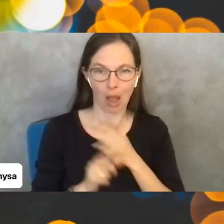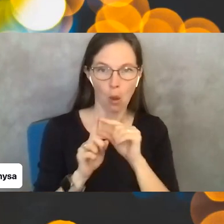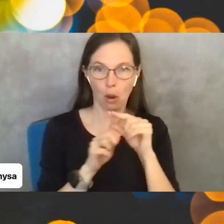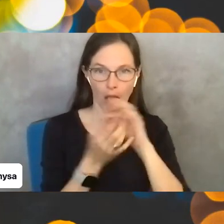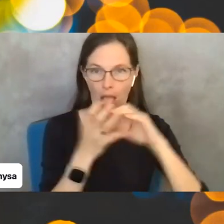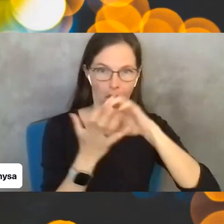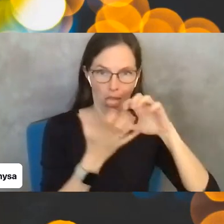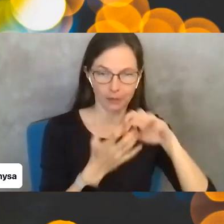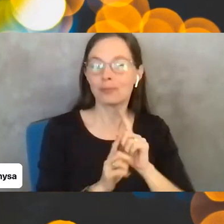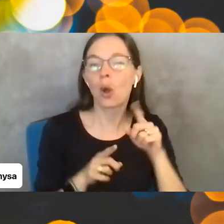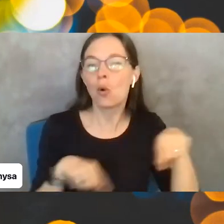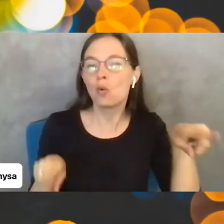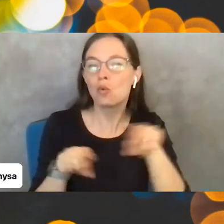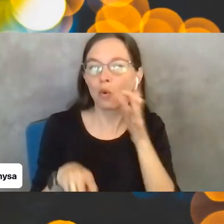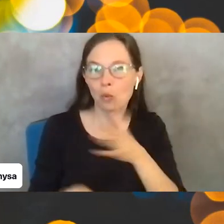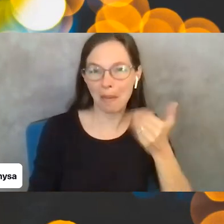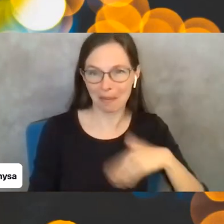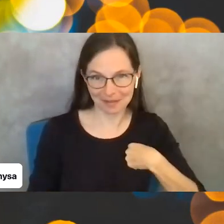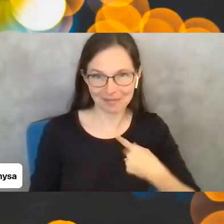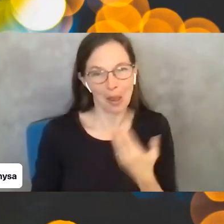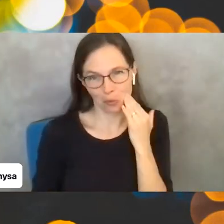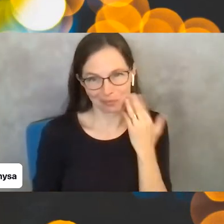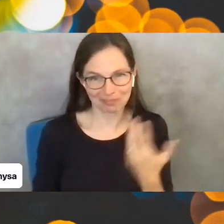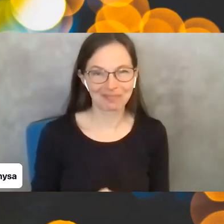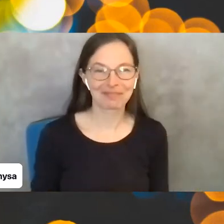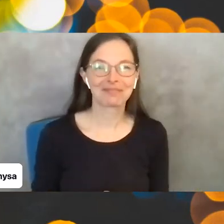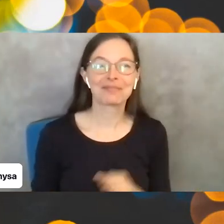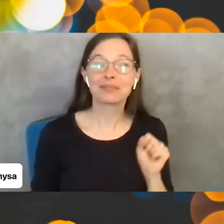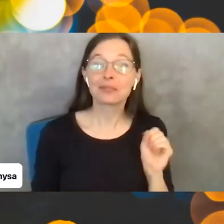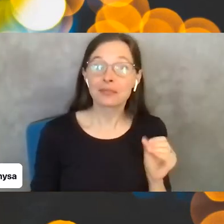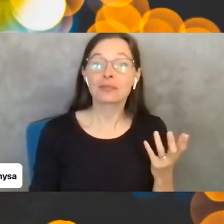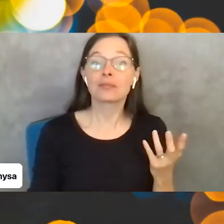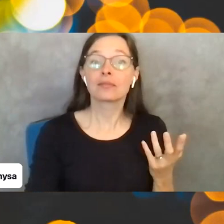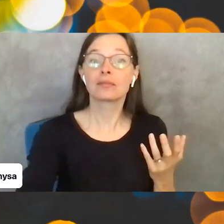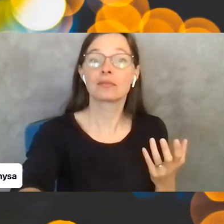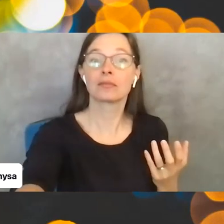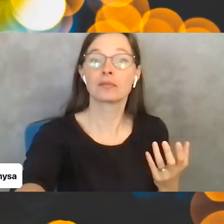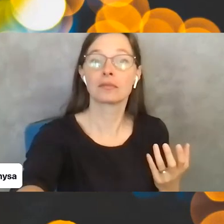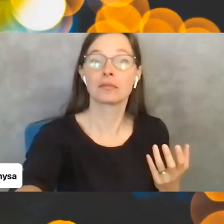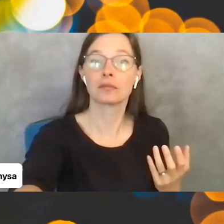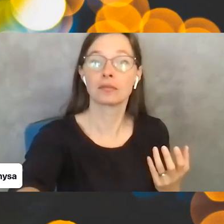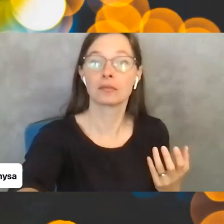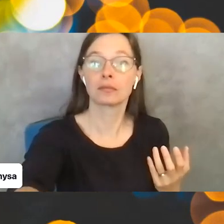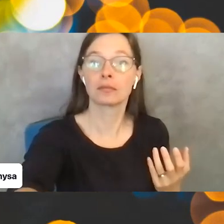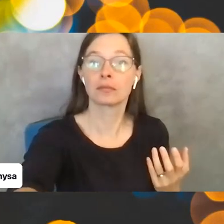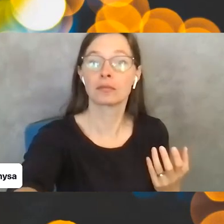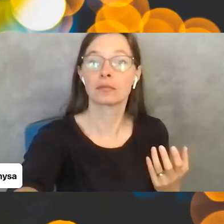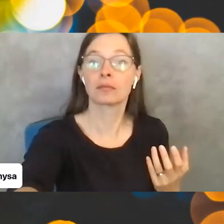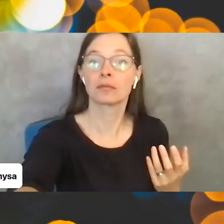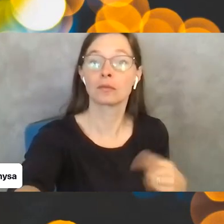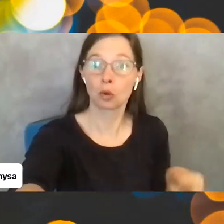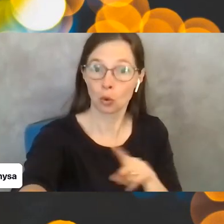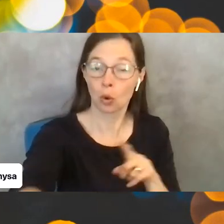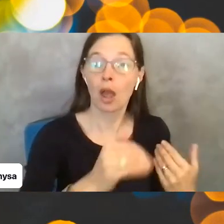but you'll do better than me. I just know you will. So yeah, if you come in, try not to overlap talking, try to speak clearly and in